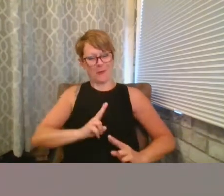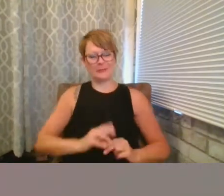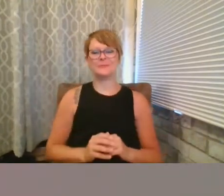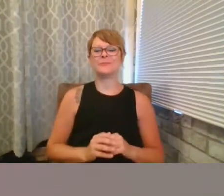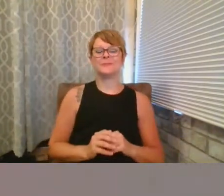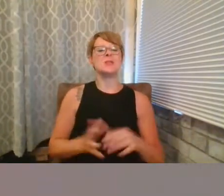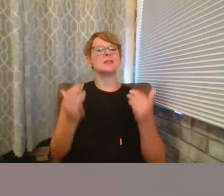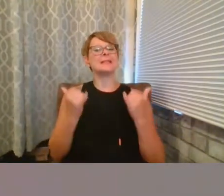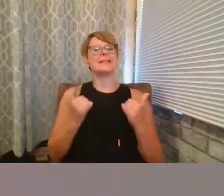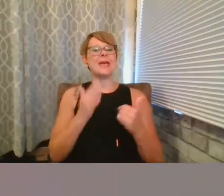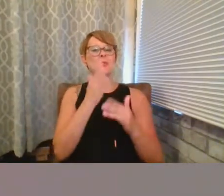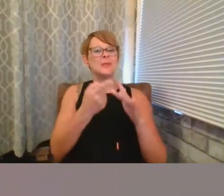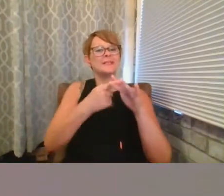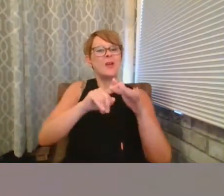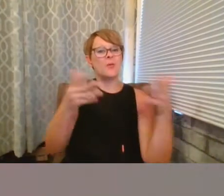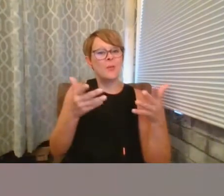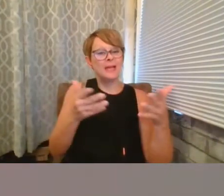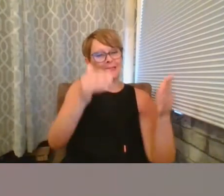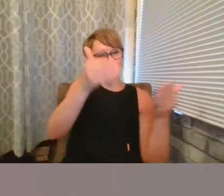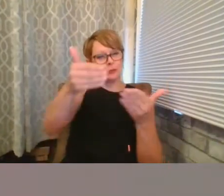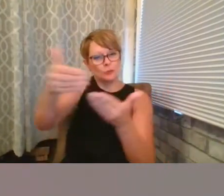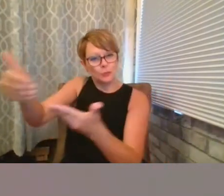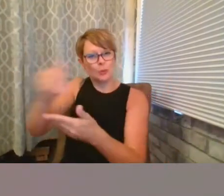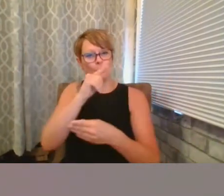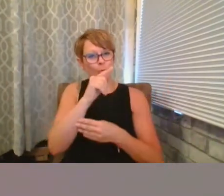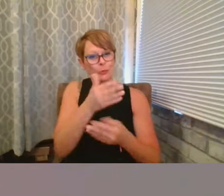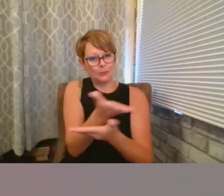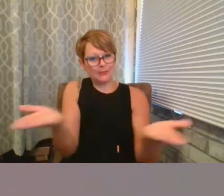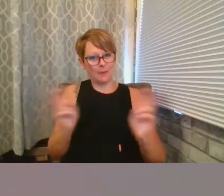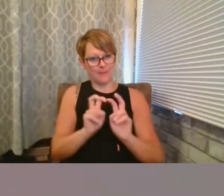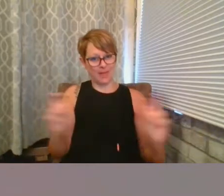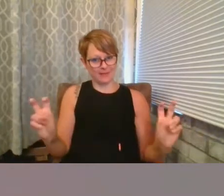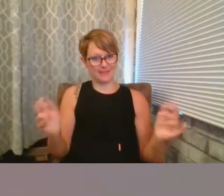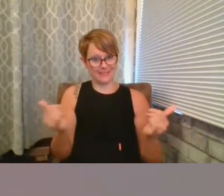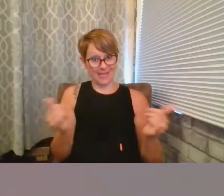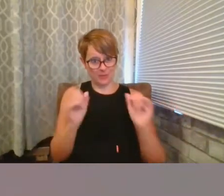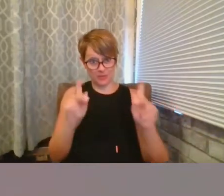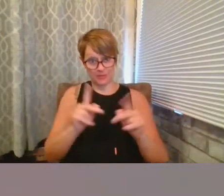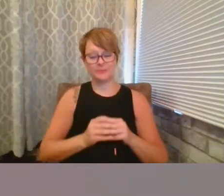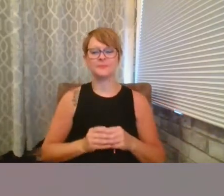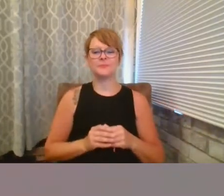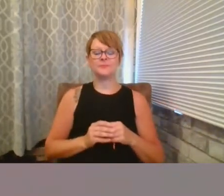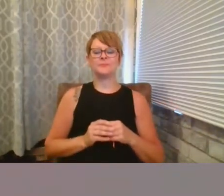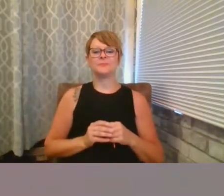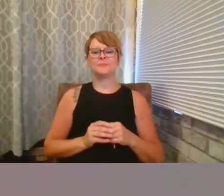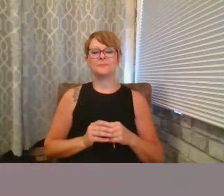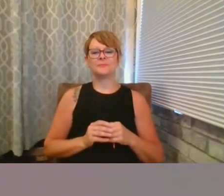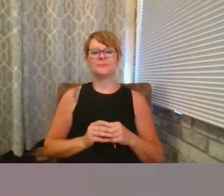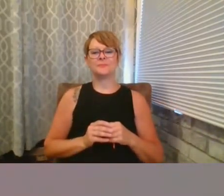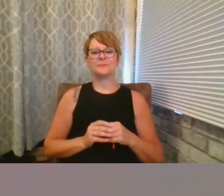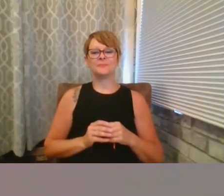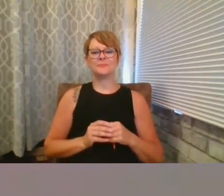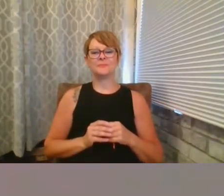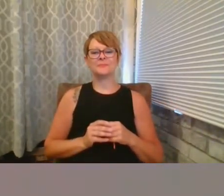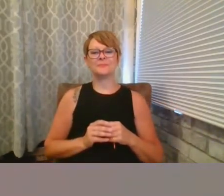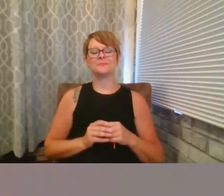start with a quick introduction with our panelists today. If you would like